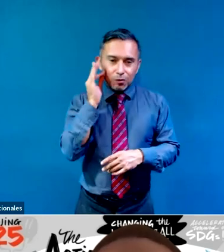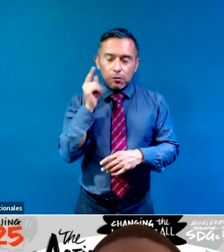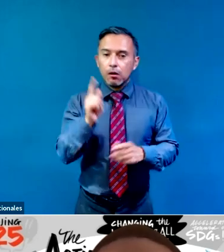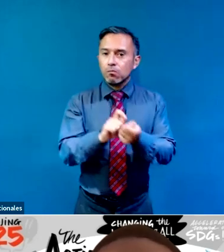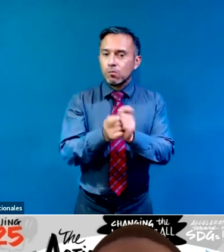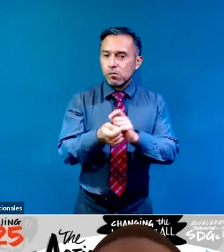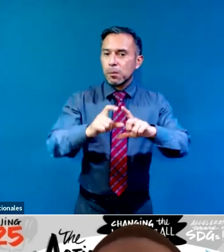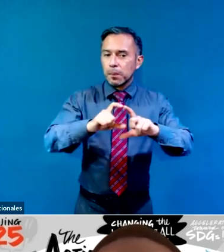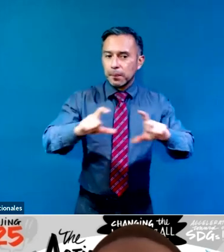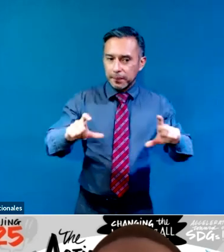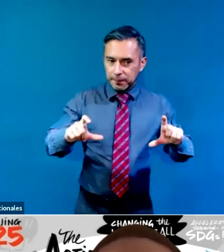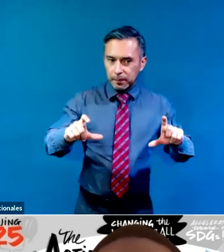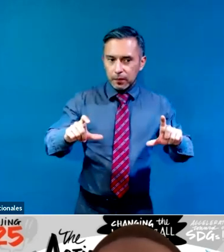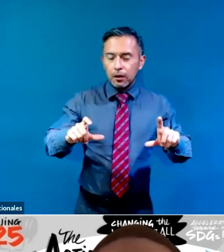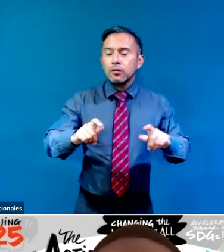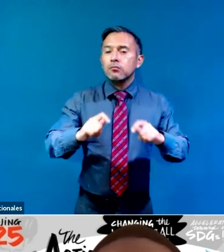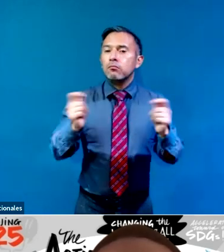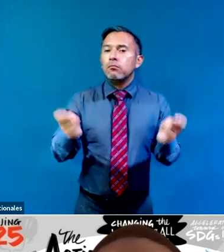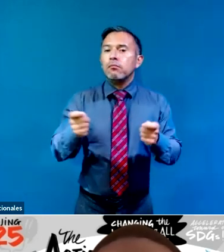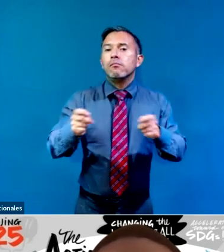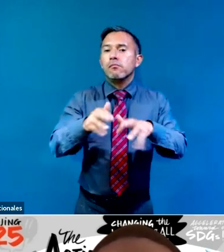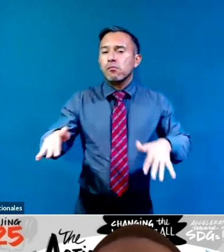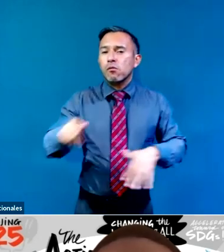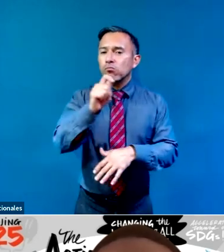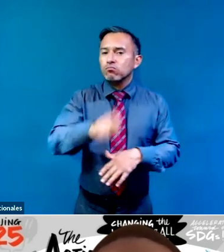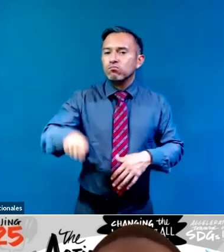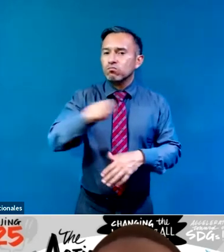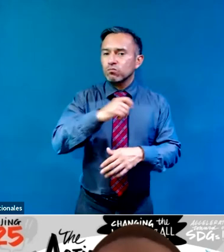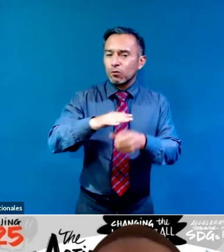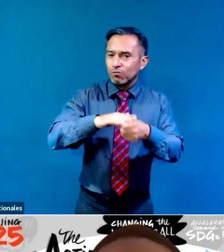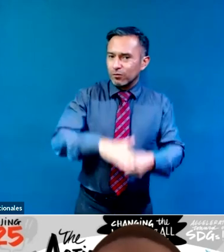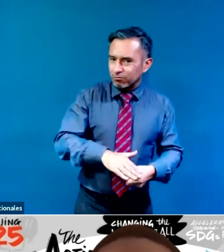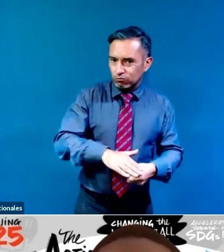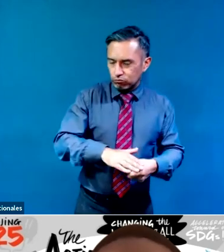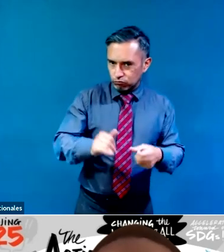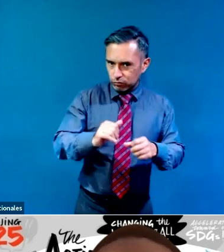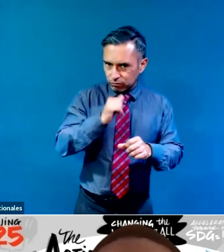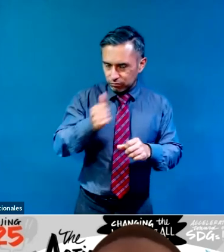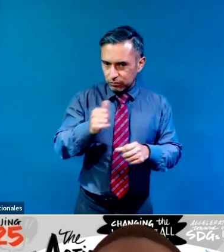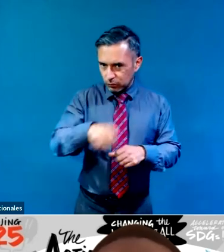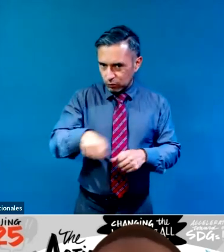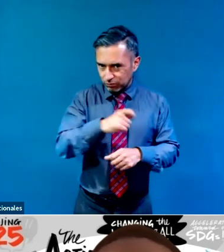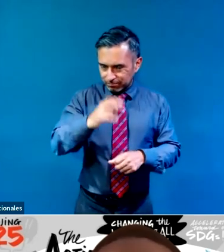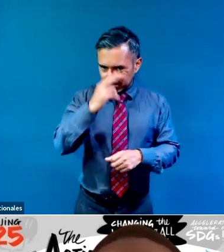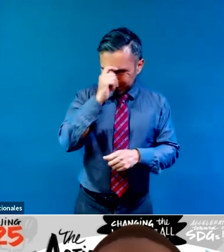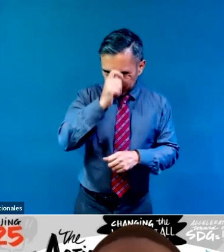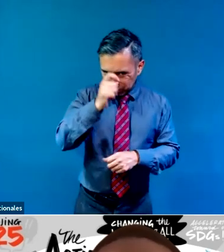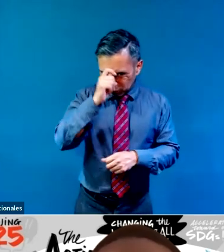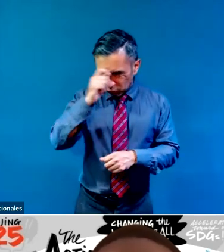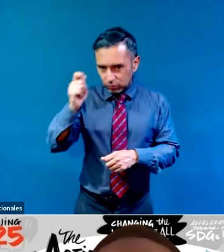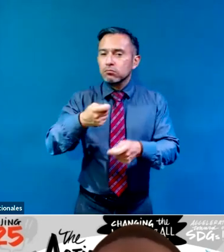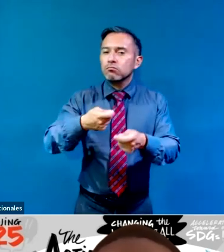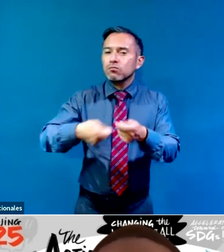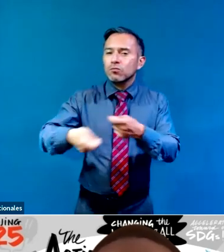trade, the promotion of non-discriminatory labor markets, free of violence and harassment, a care economy that